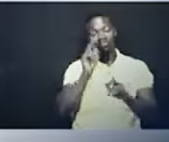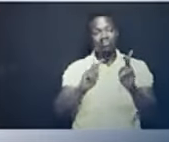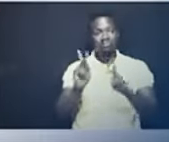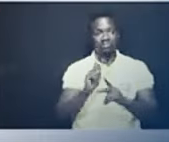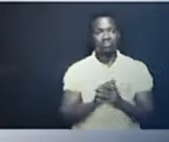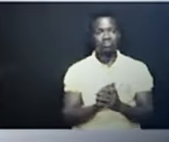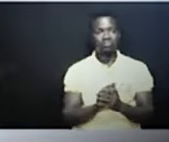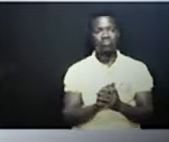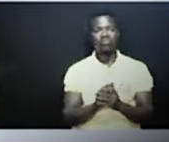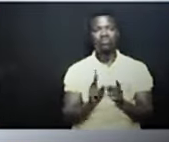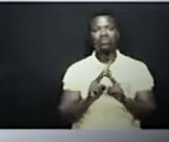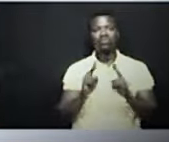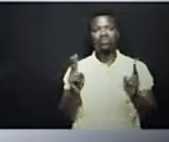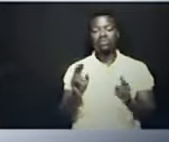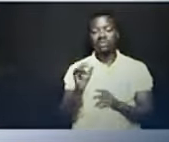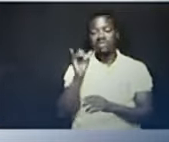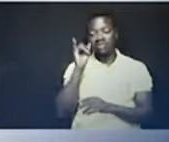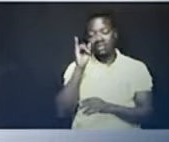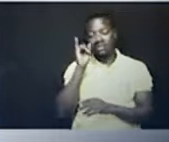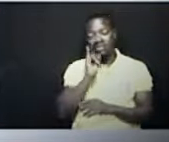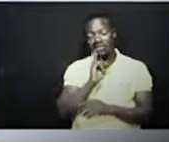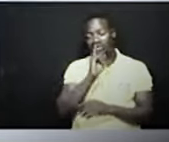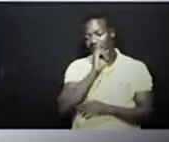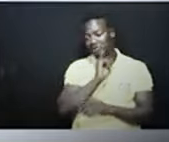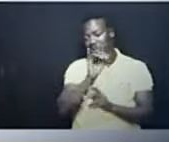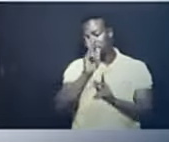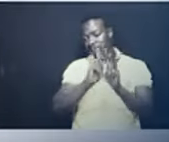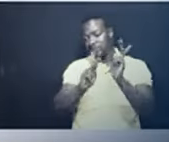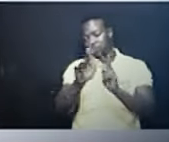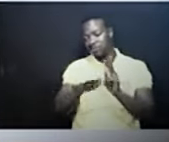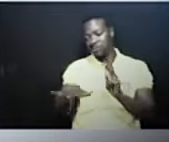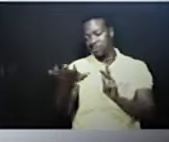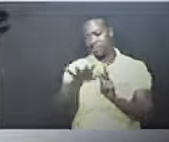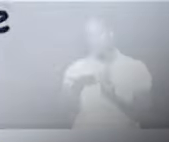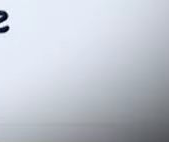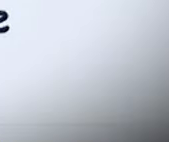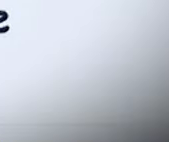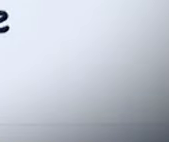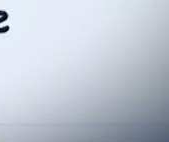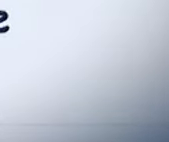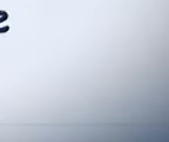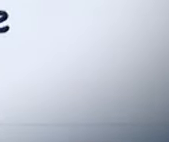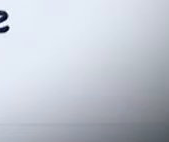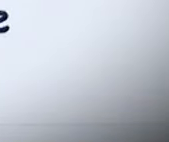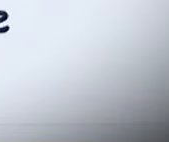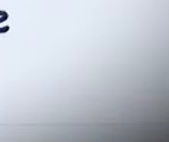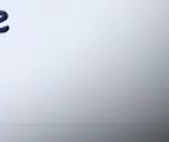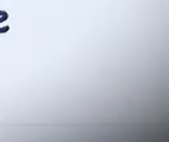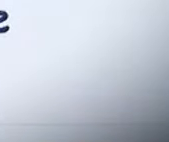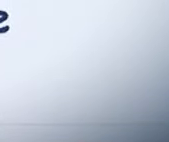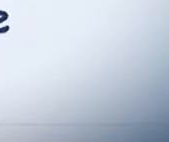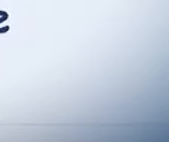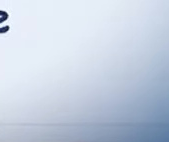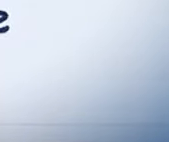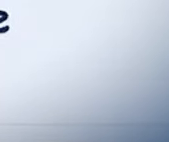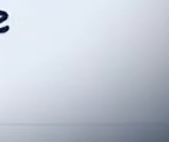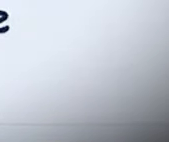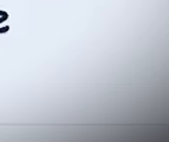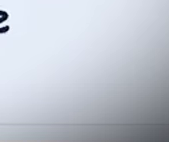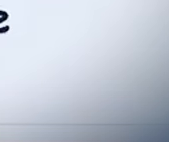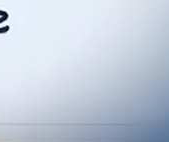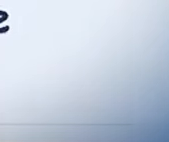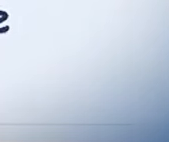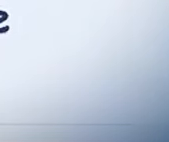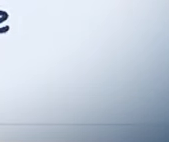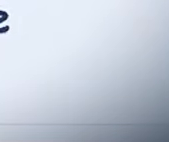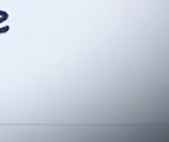So the average Israelite was expecting some deliverer. It is so oye you the need ye bribia munu or chance